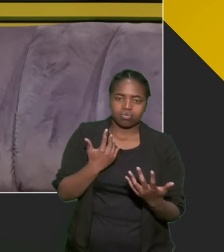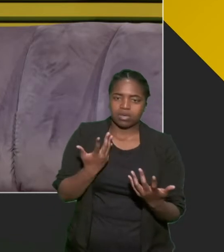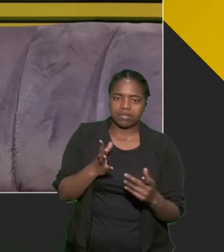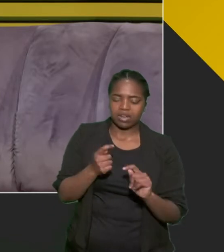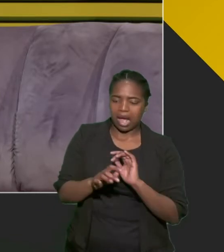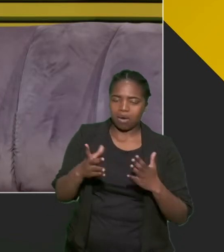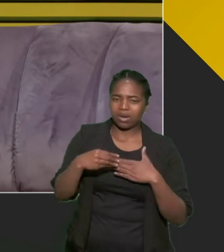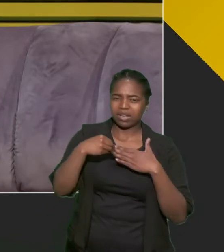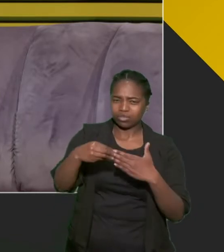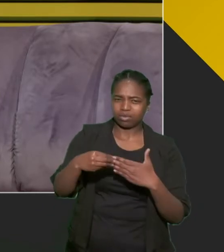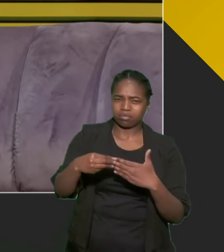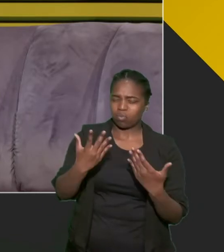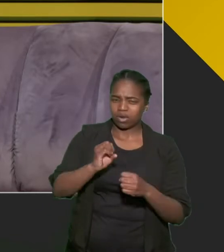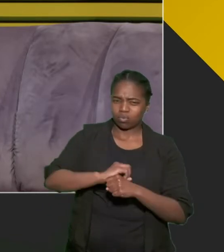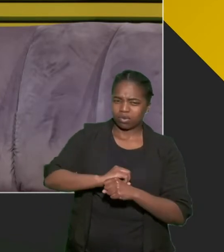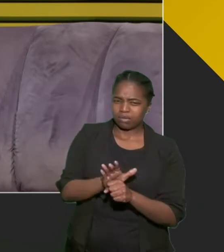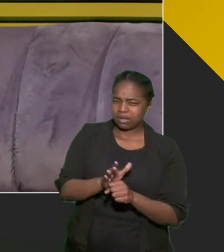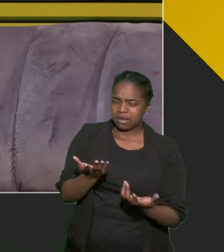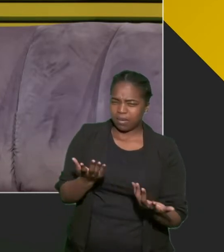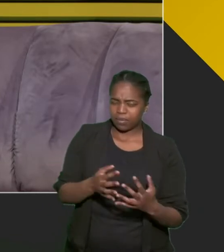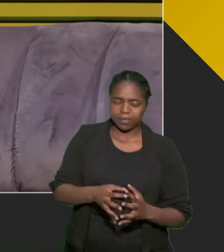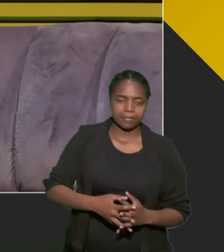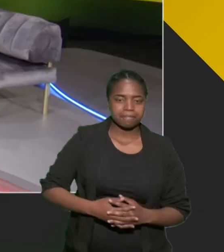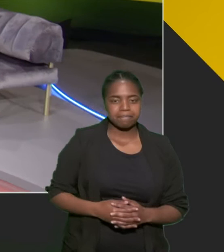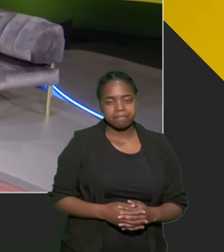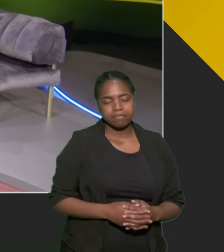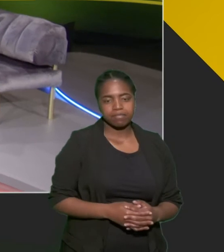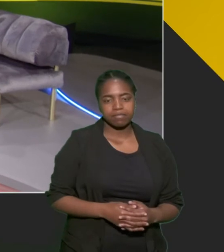way leadership is dealing with COVID-19?